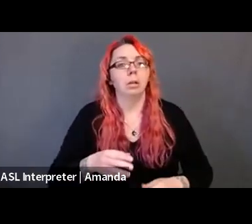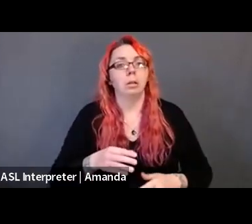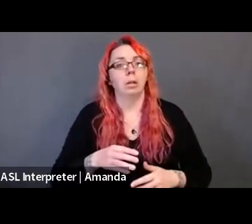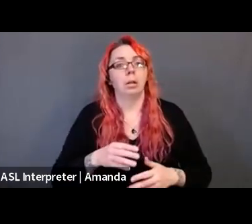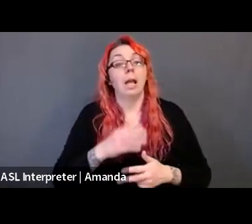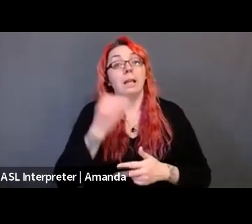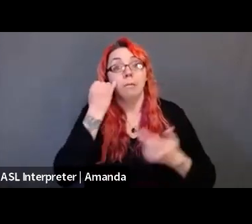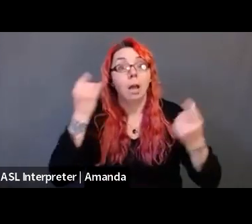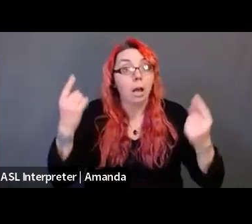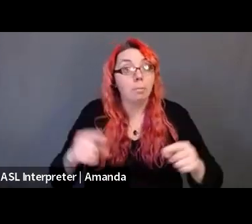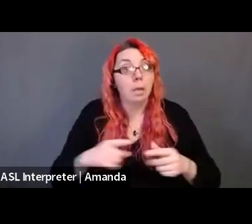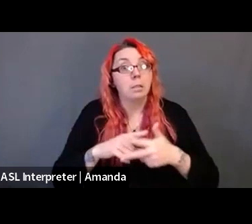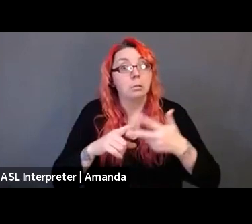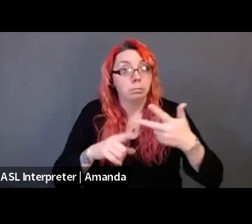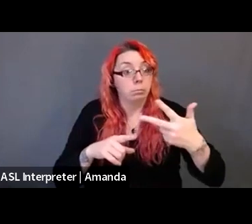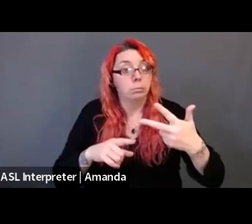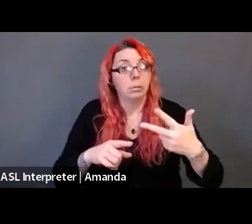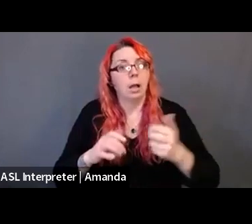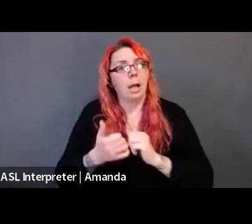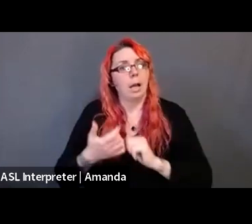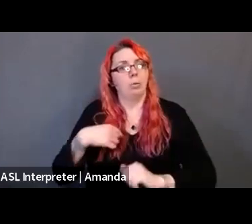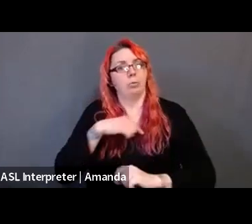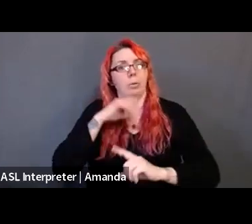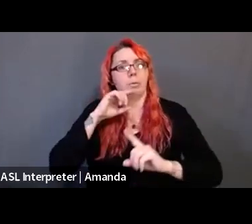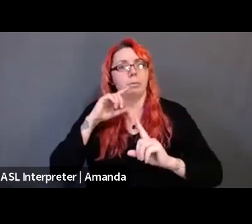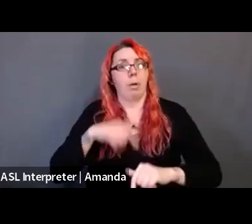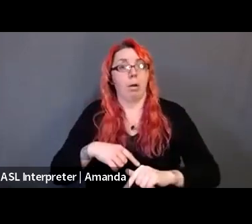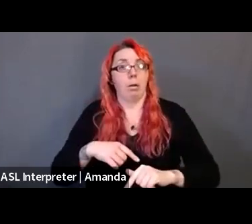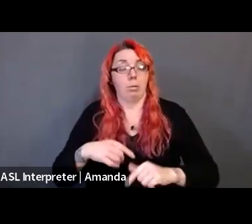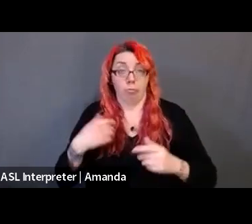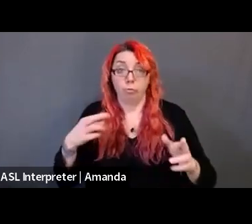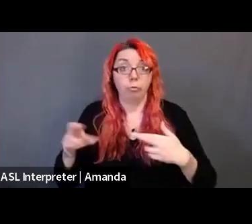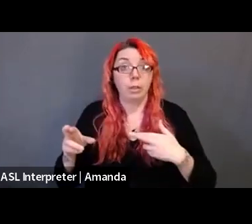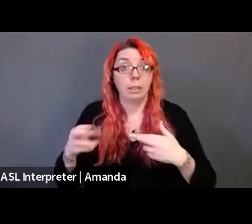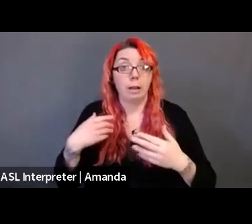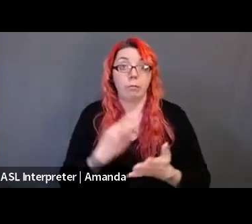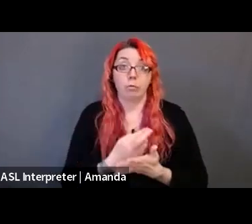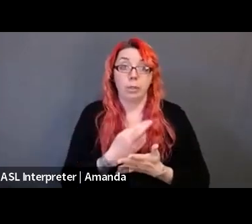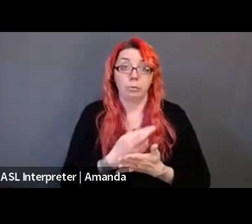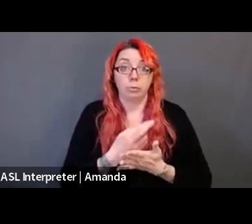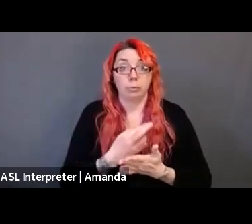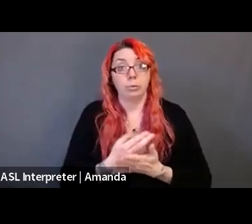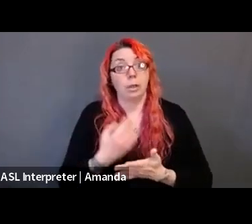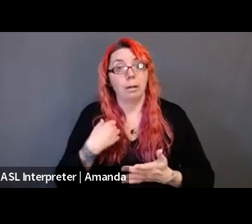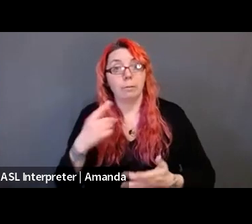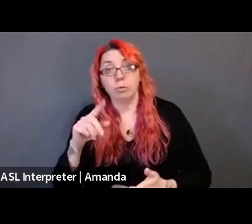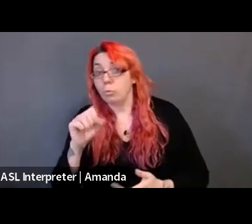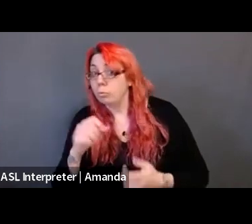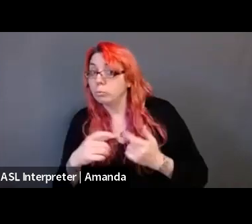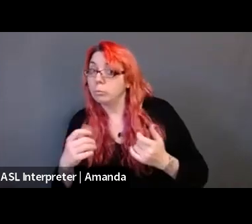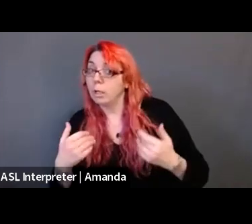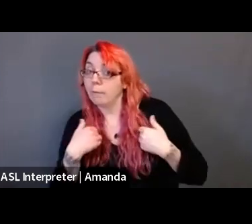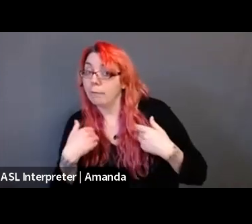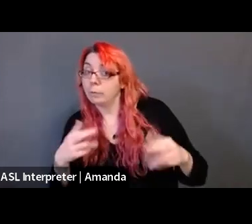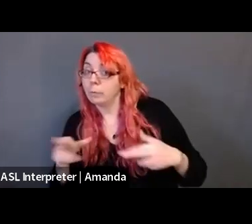place? As Grace modeled with that other facilitation, can we identify those resources? And so this is something for equity to think about, even as we're on these